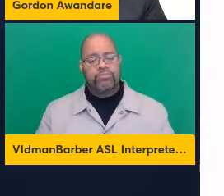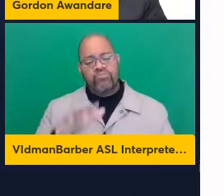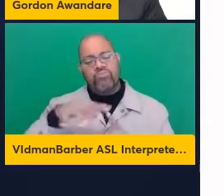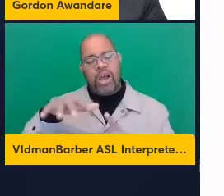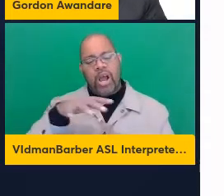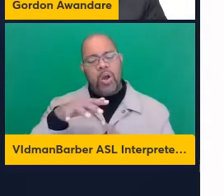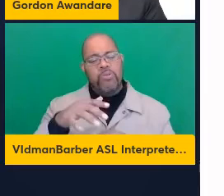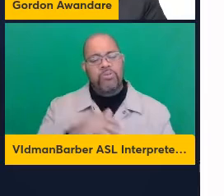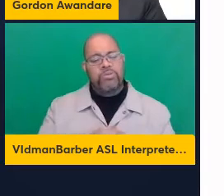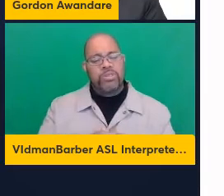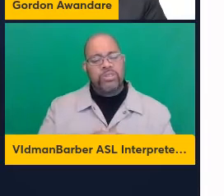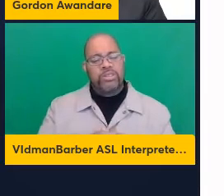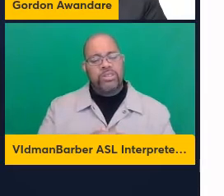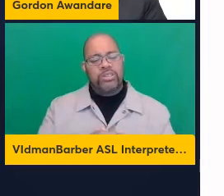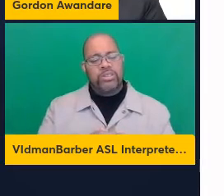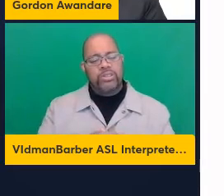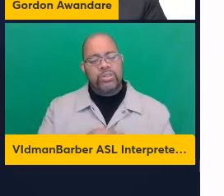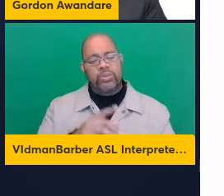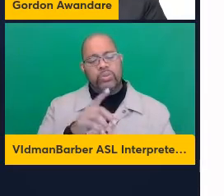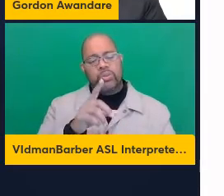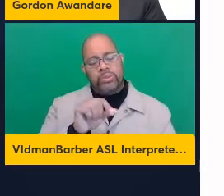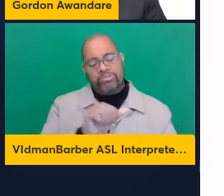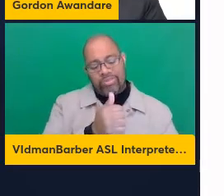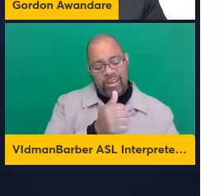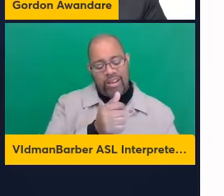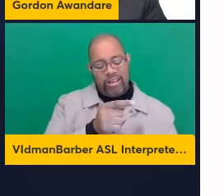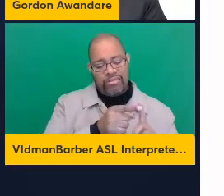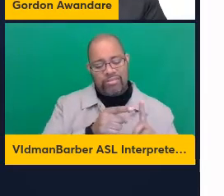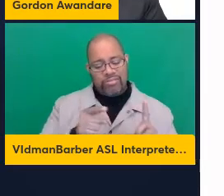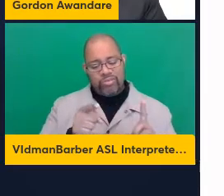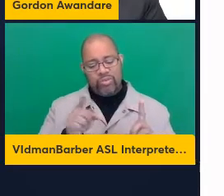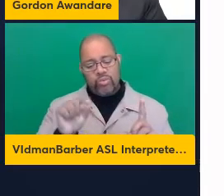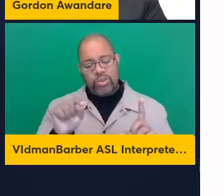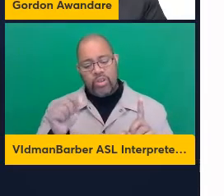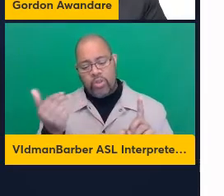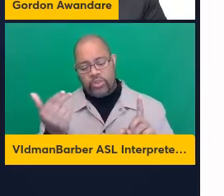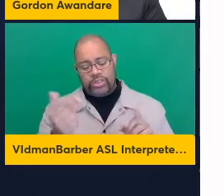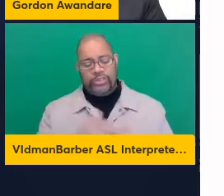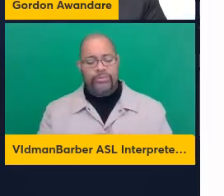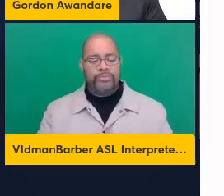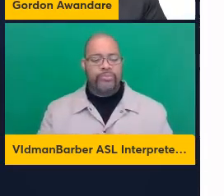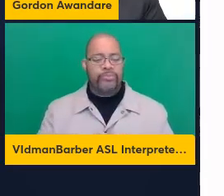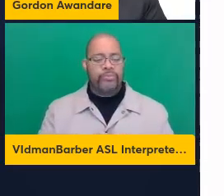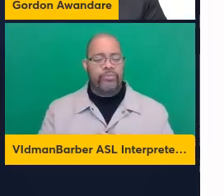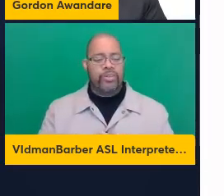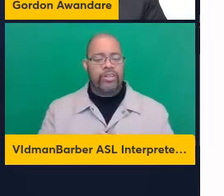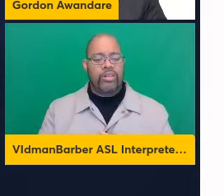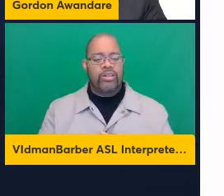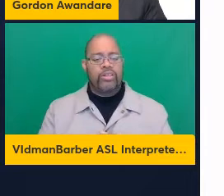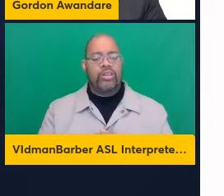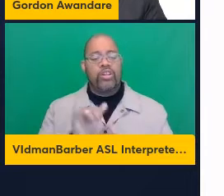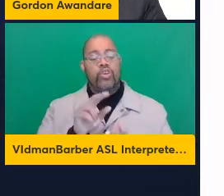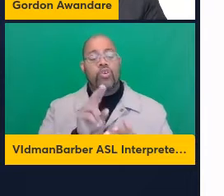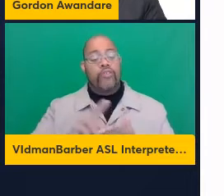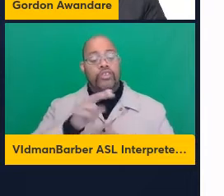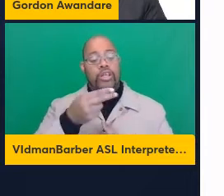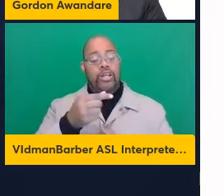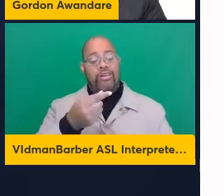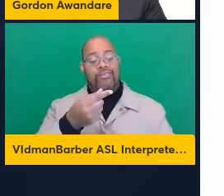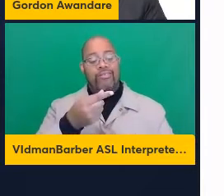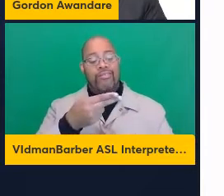around between 2010 to 2013, at the University of Ghana, there was